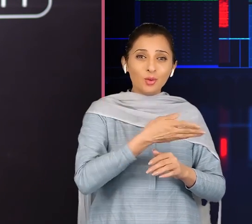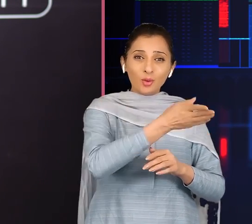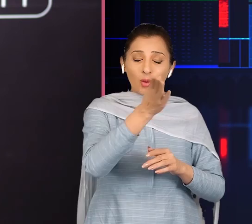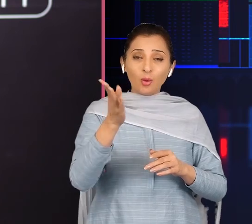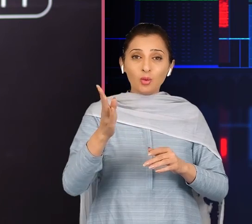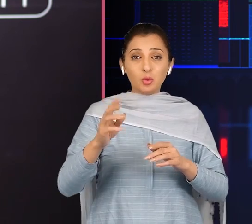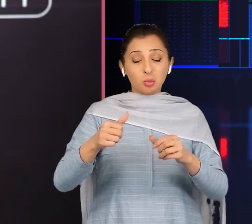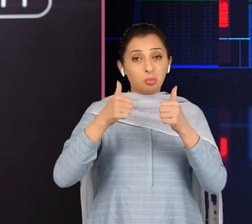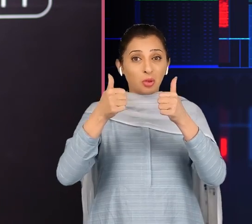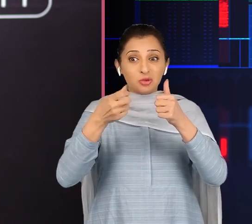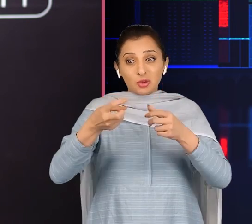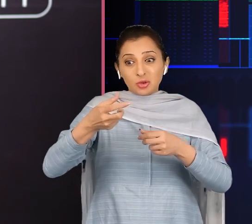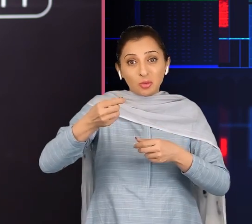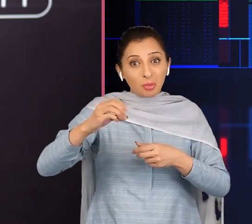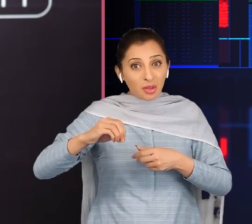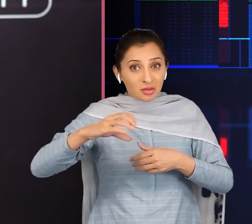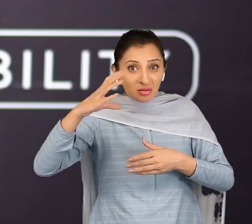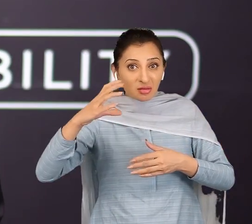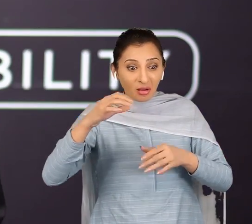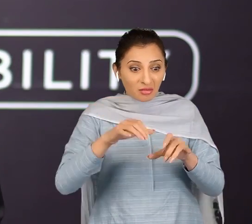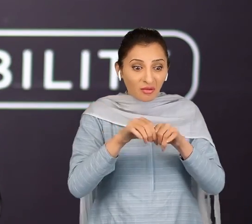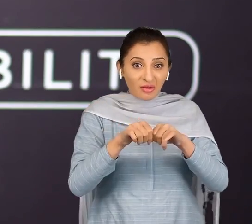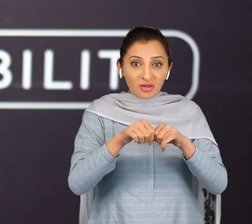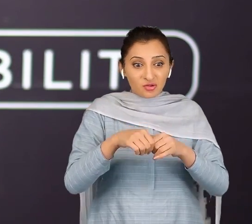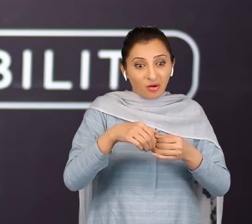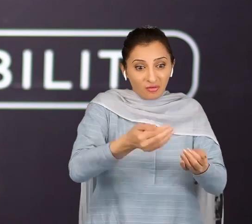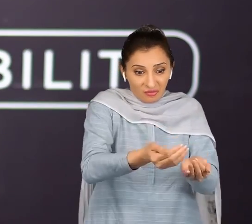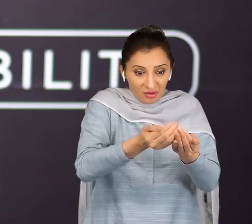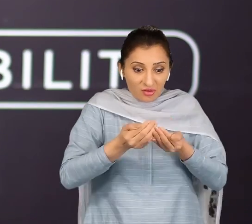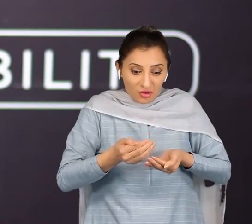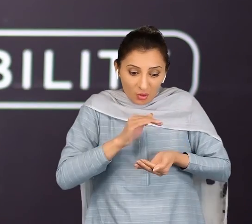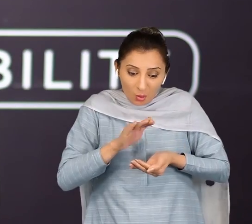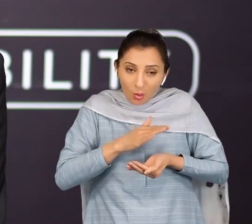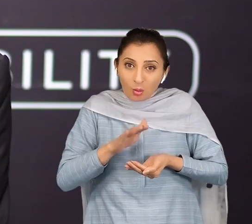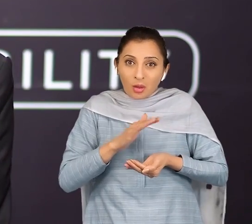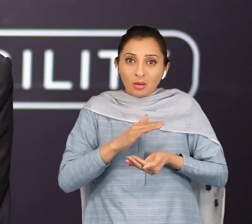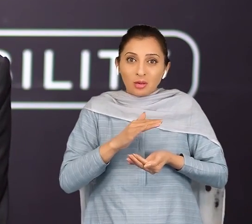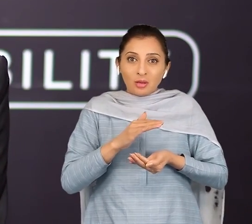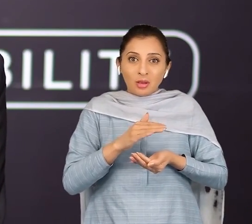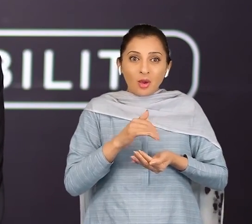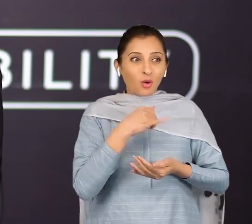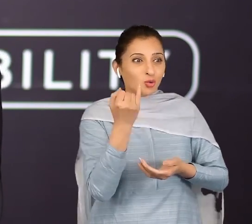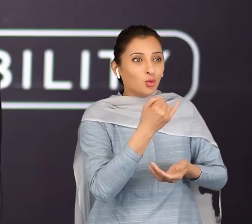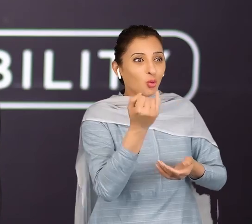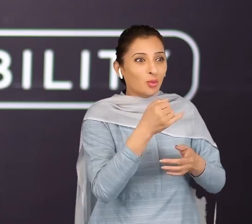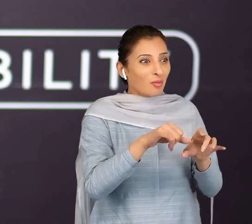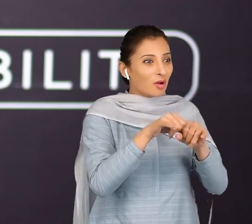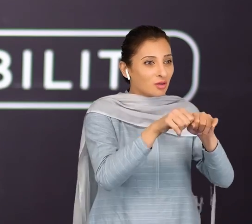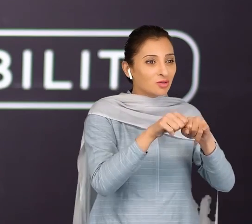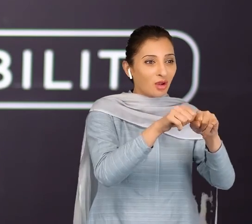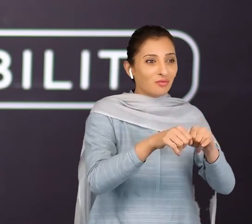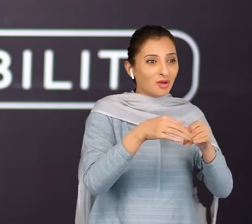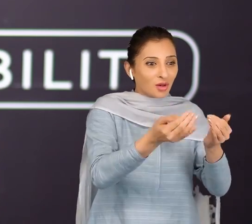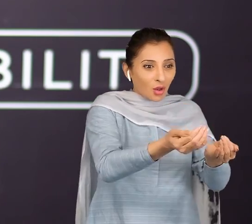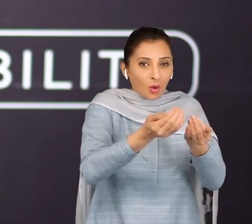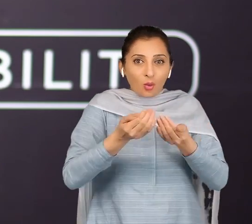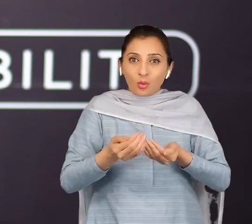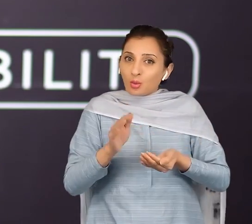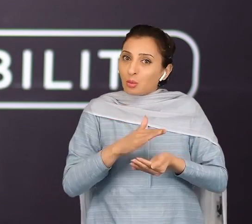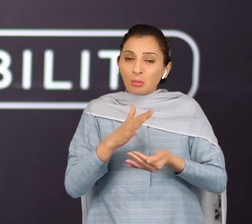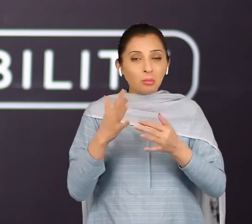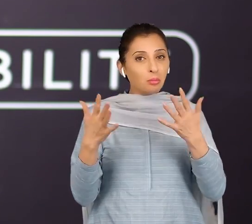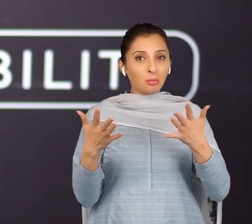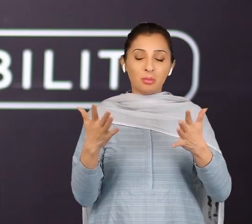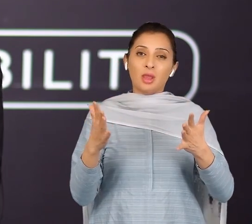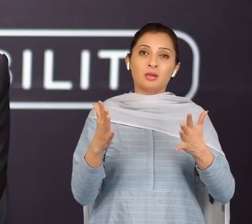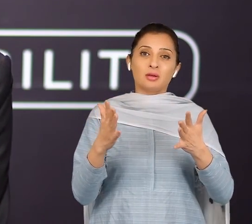people keep buying breeds. Breeding is not ethical, and we should support adoptions over, buying.